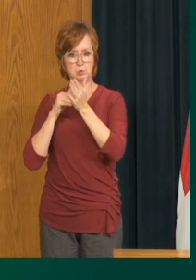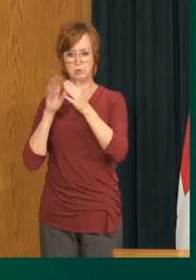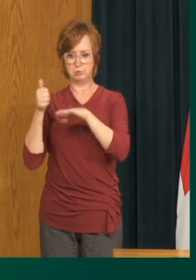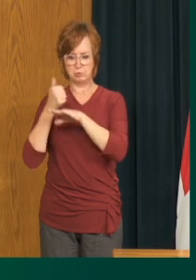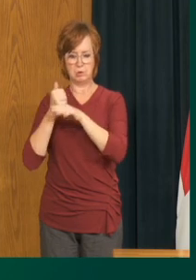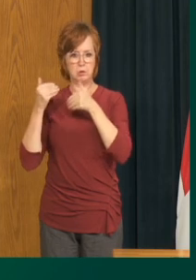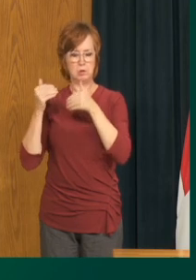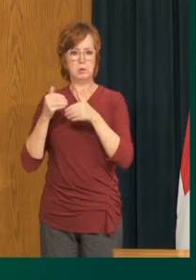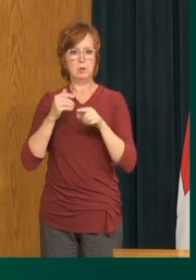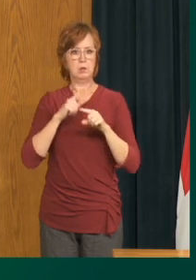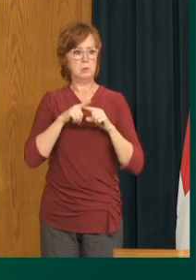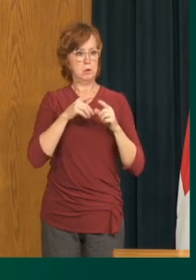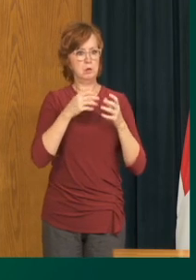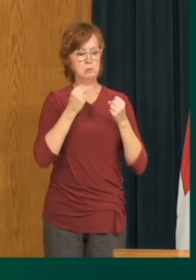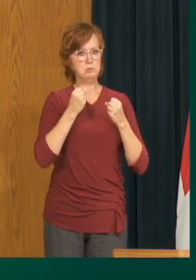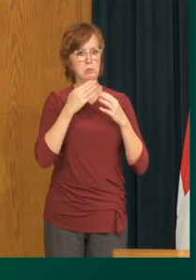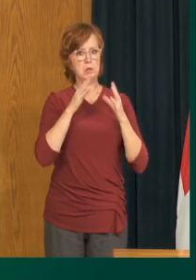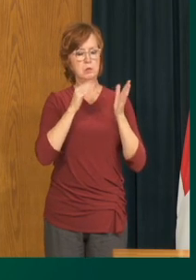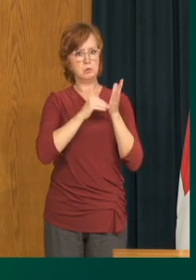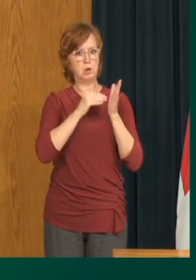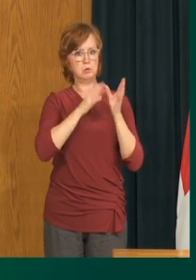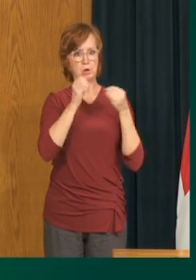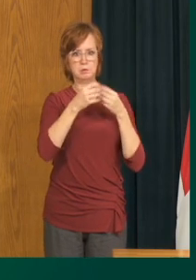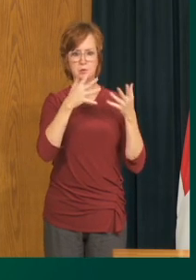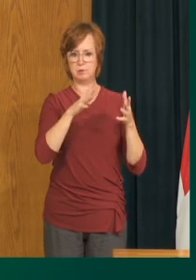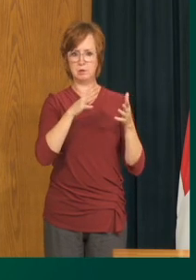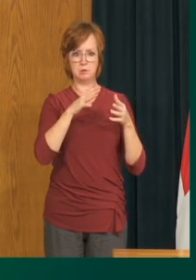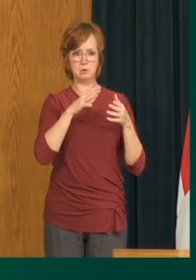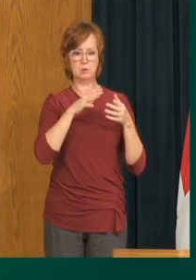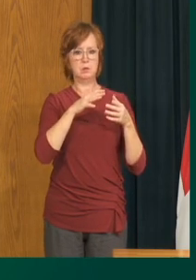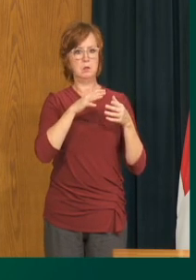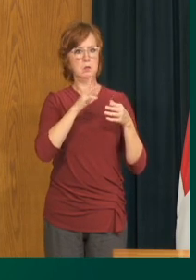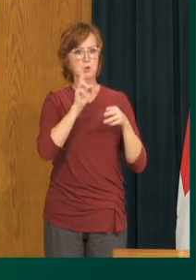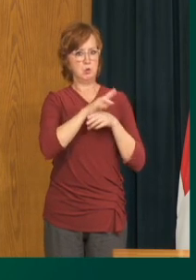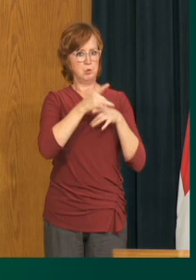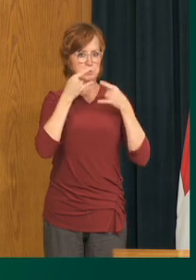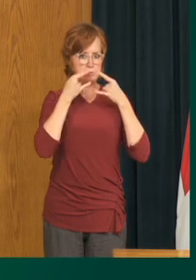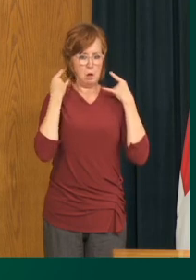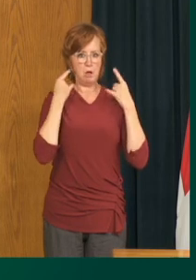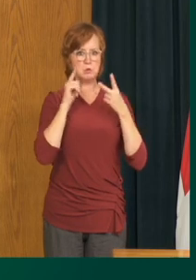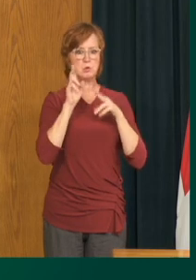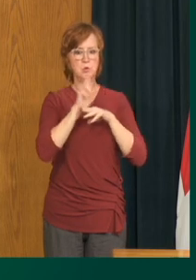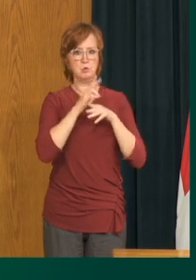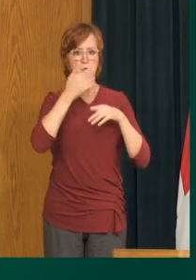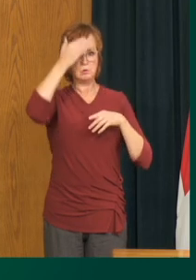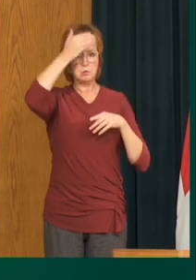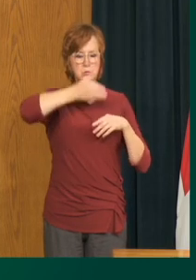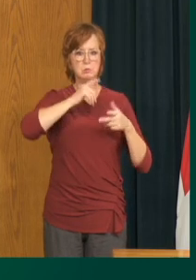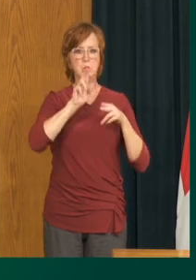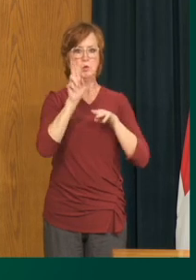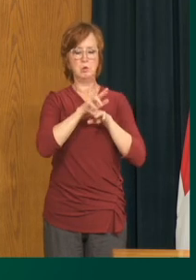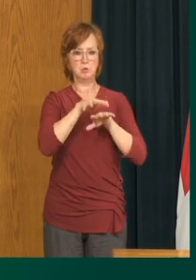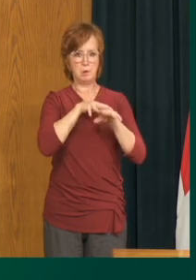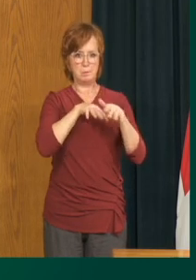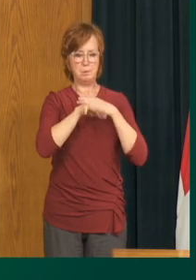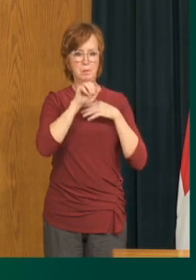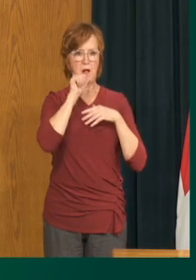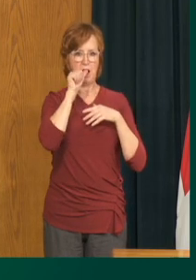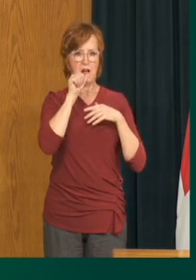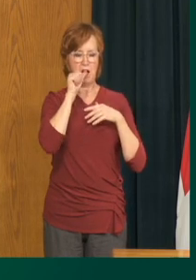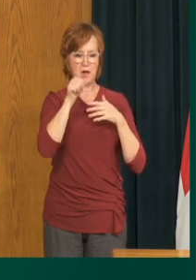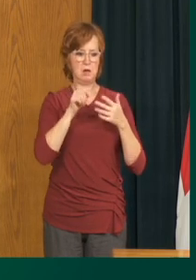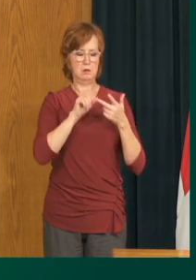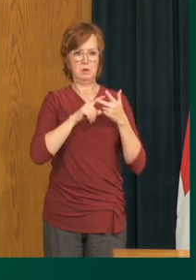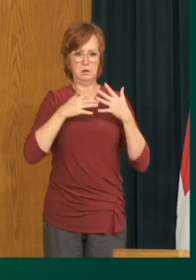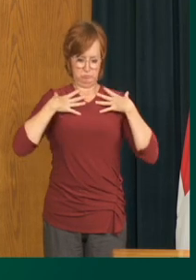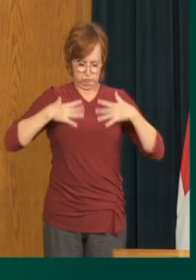at PPE use and public health restrictions and how to do that safely within their office. Certainly, virtual care is still a big